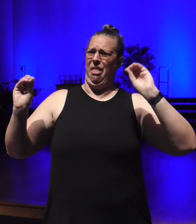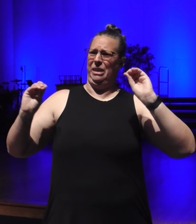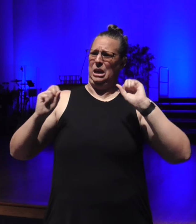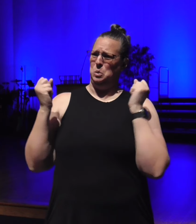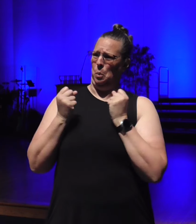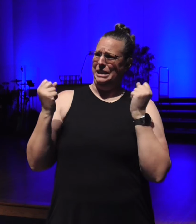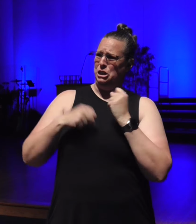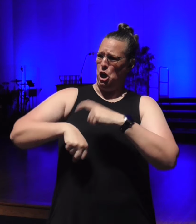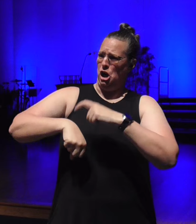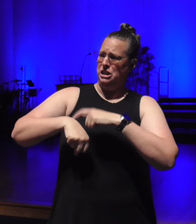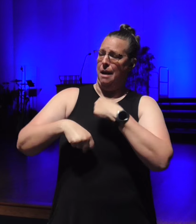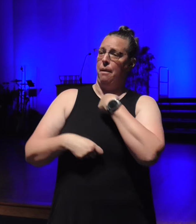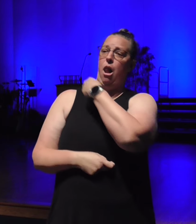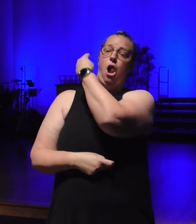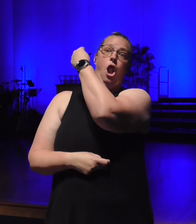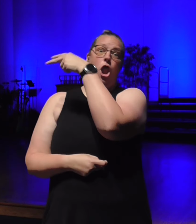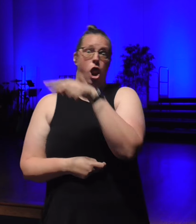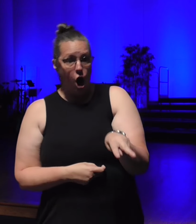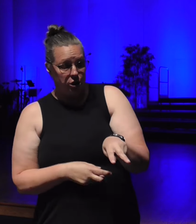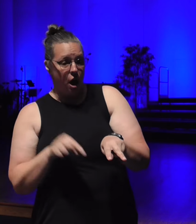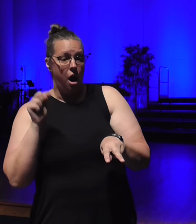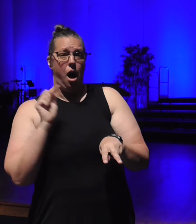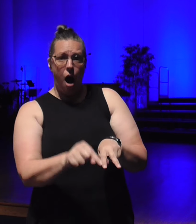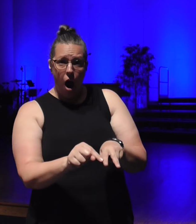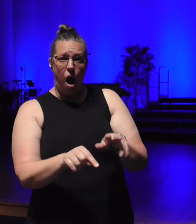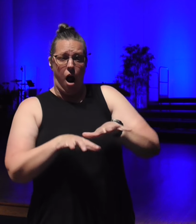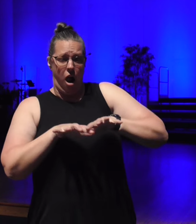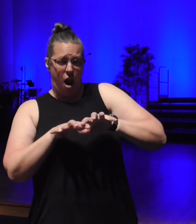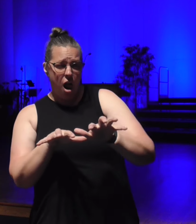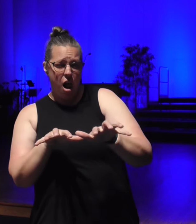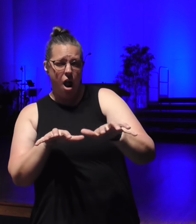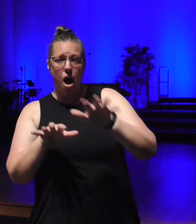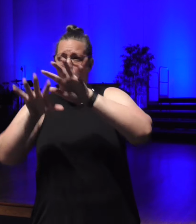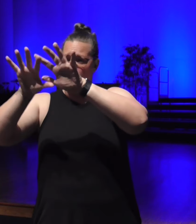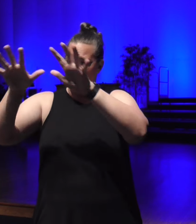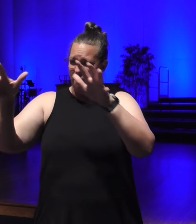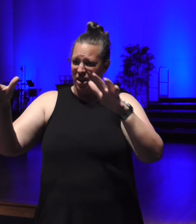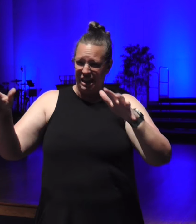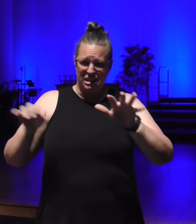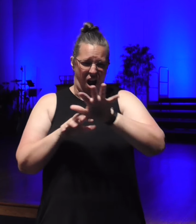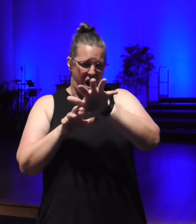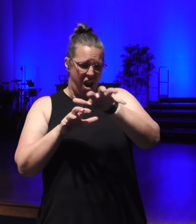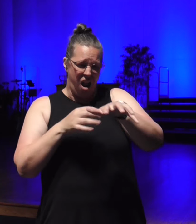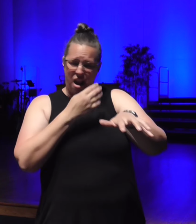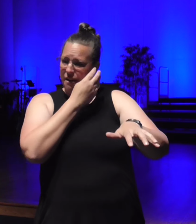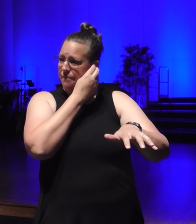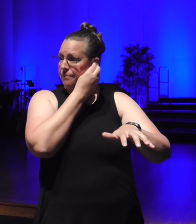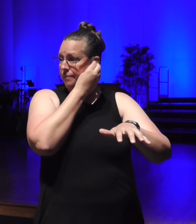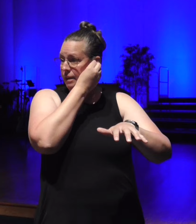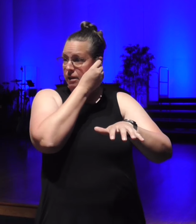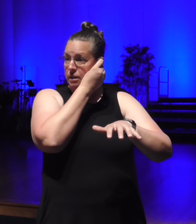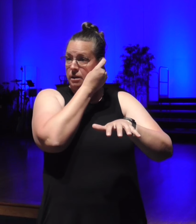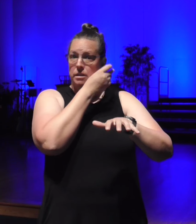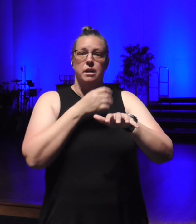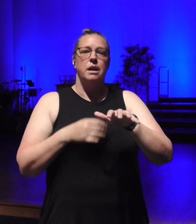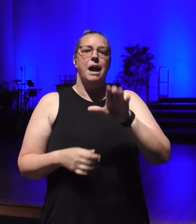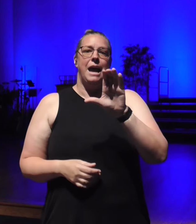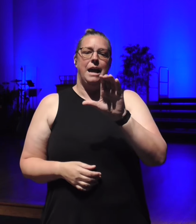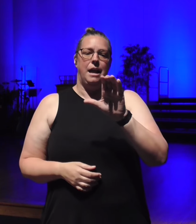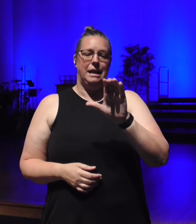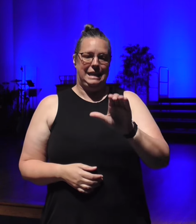And he looked over to the side, and there, growing on the side of the hill, were Castilian roses, roses from